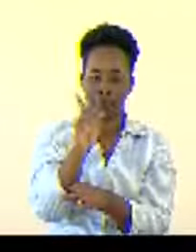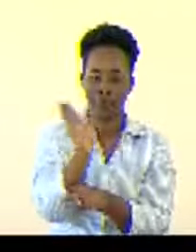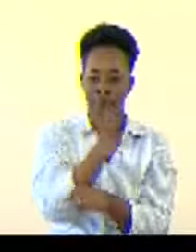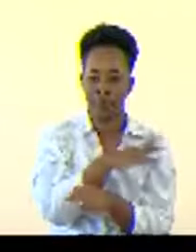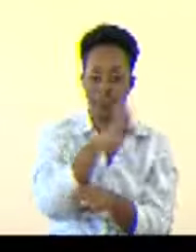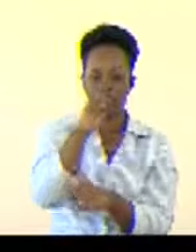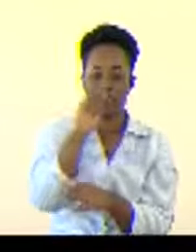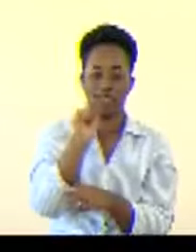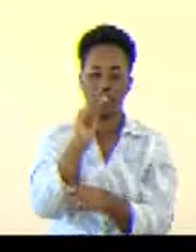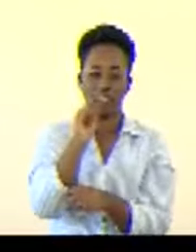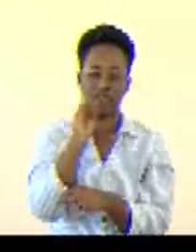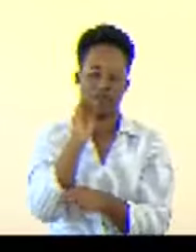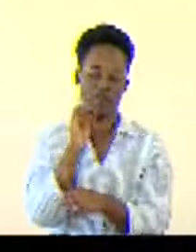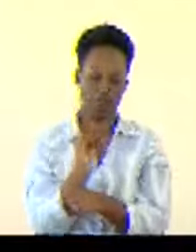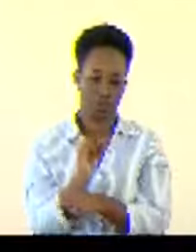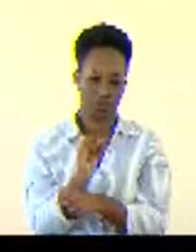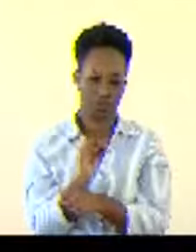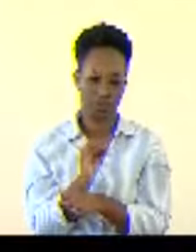this ratio,